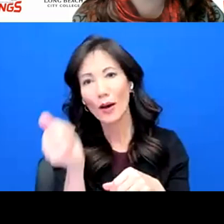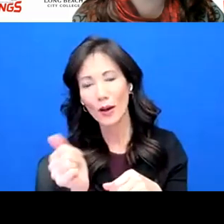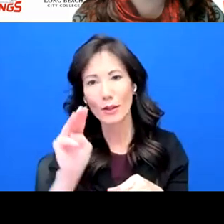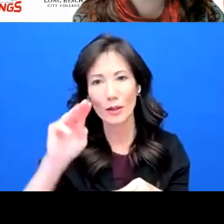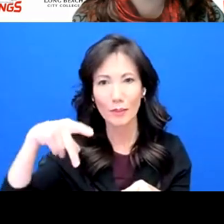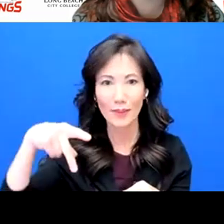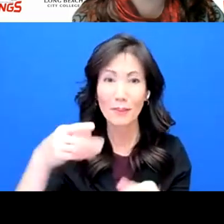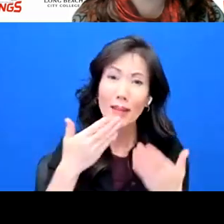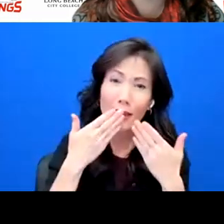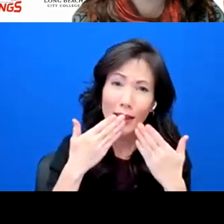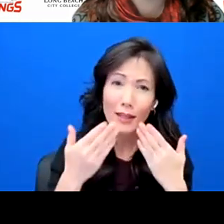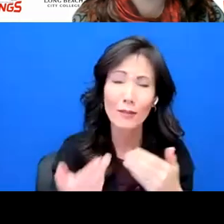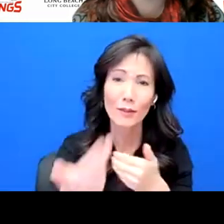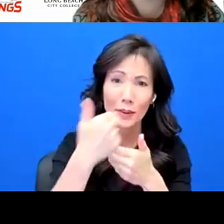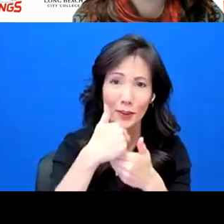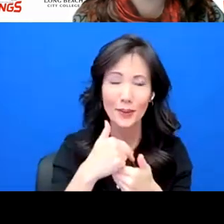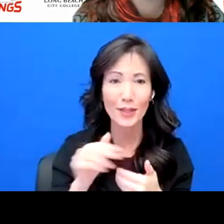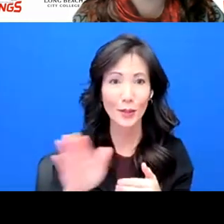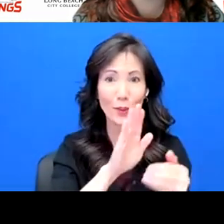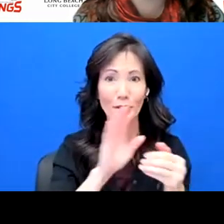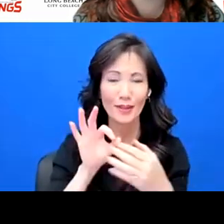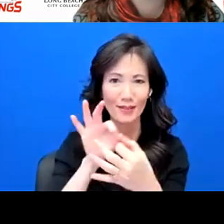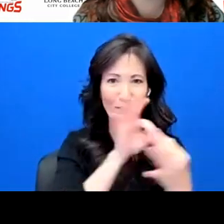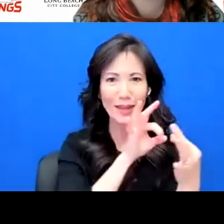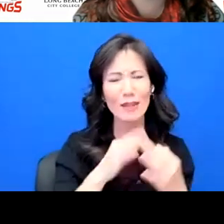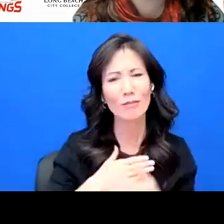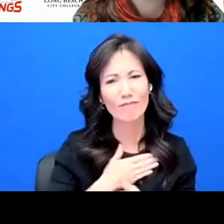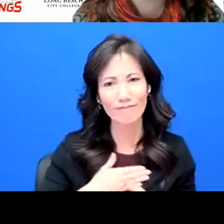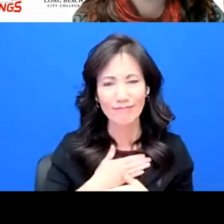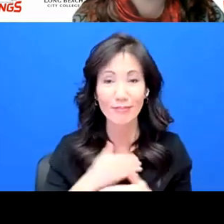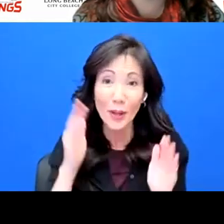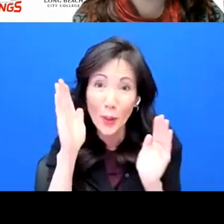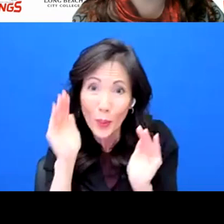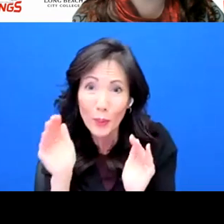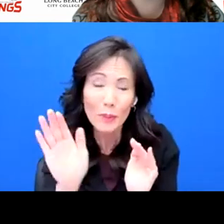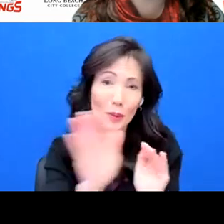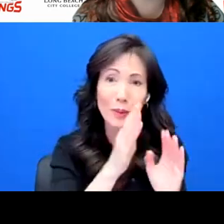appreciate your input, and we hope to hear more information from you soon.